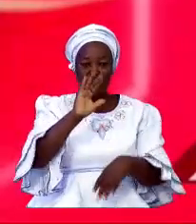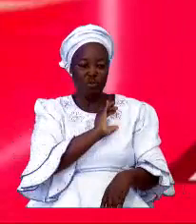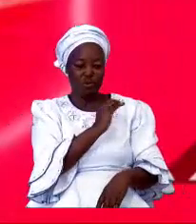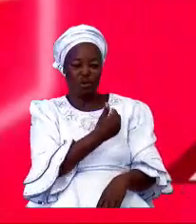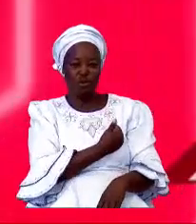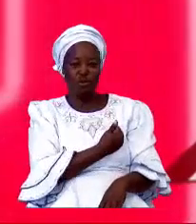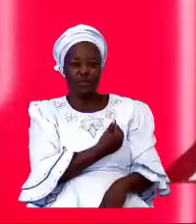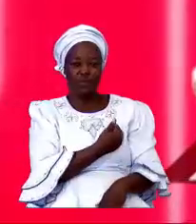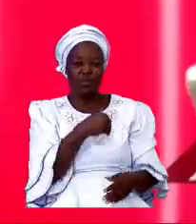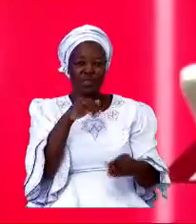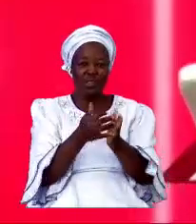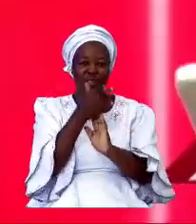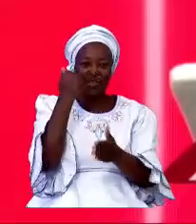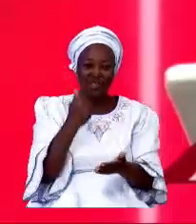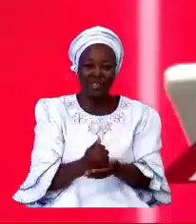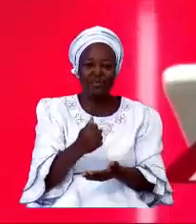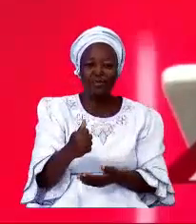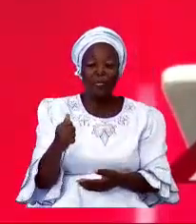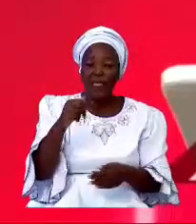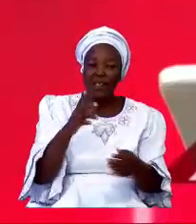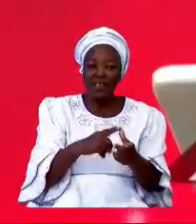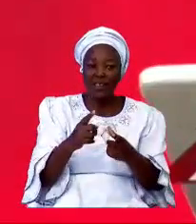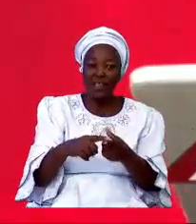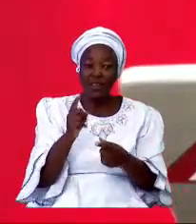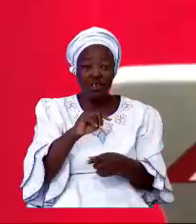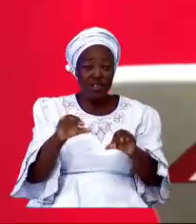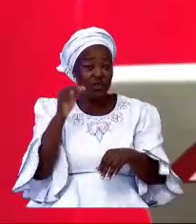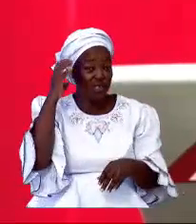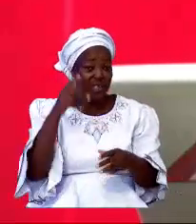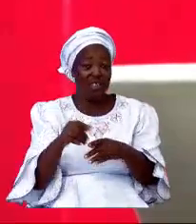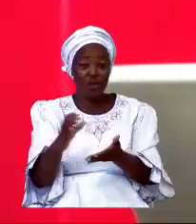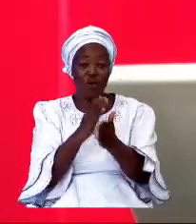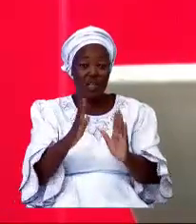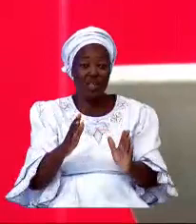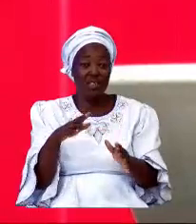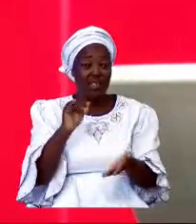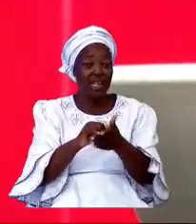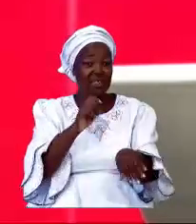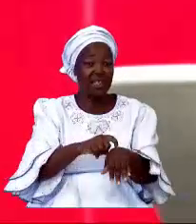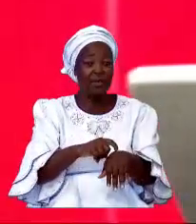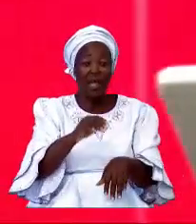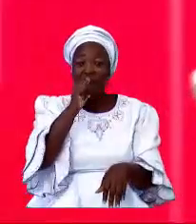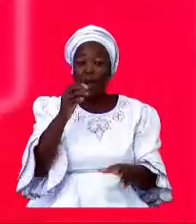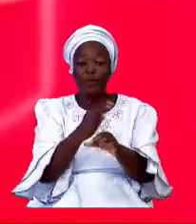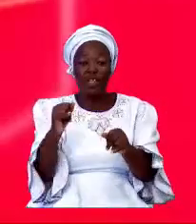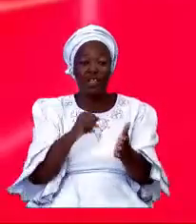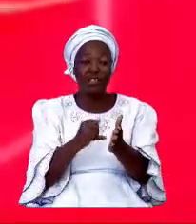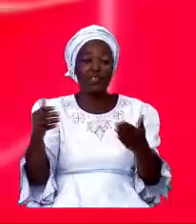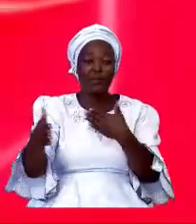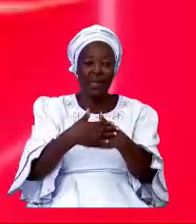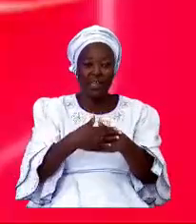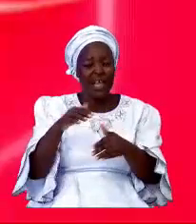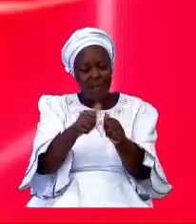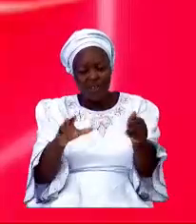will restore your soul. Did you hear the choir the other time? I'm taking it back.